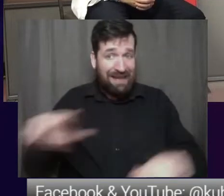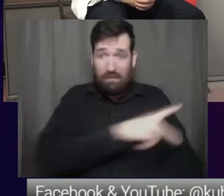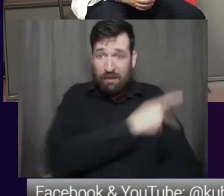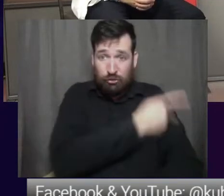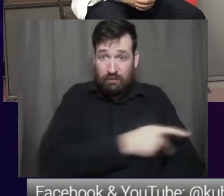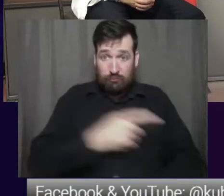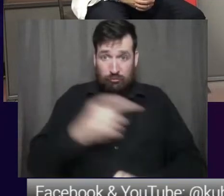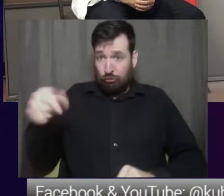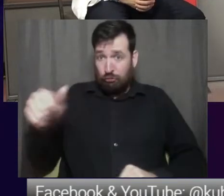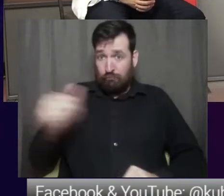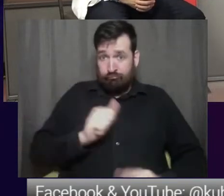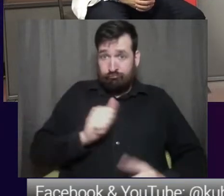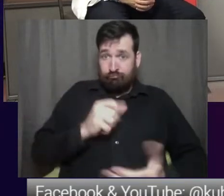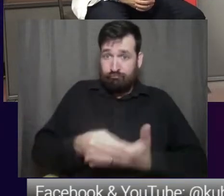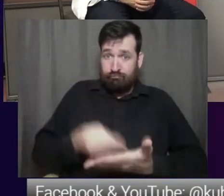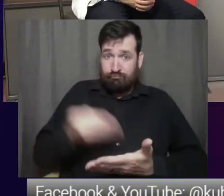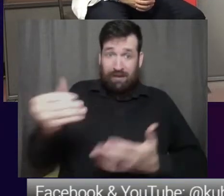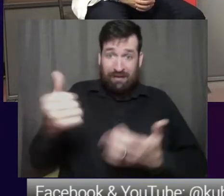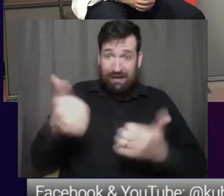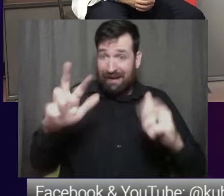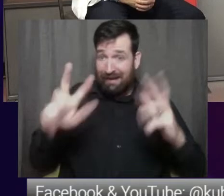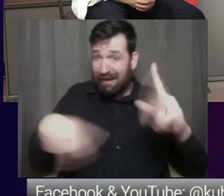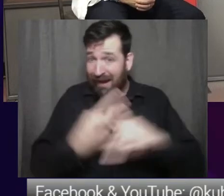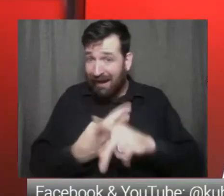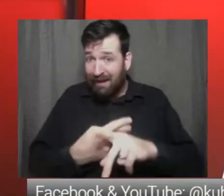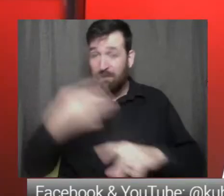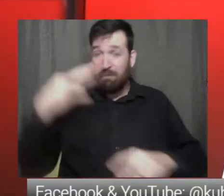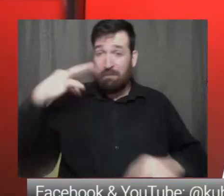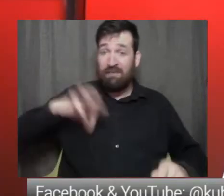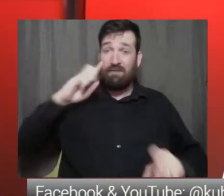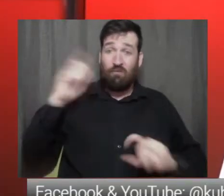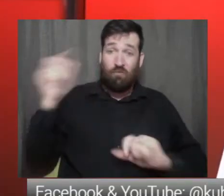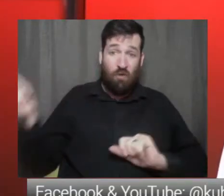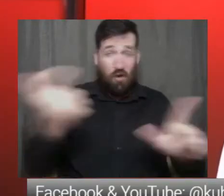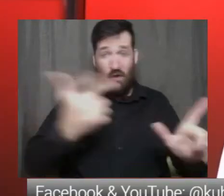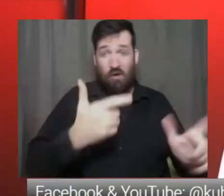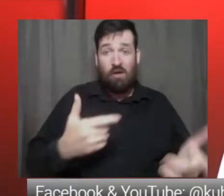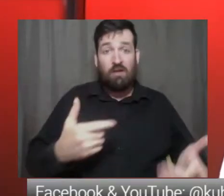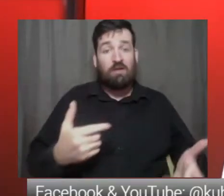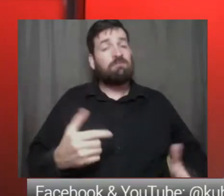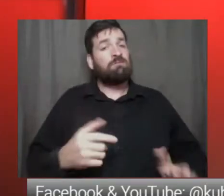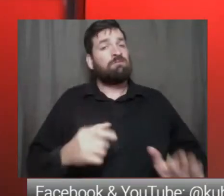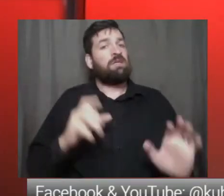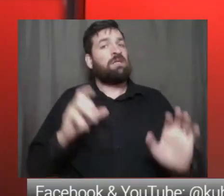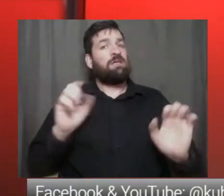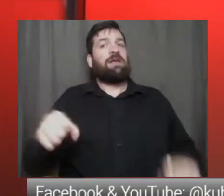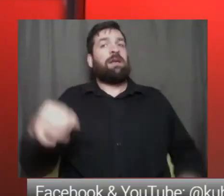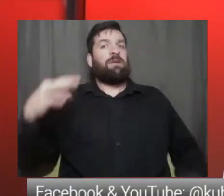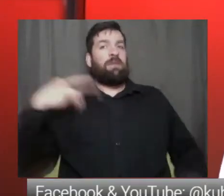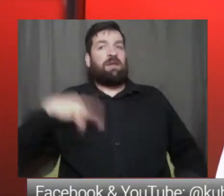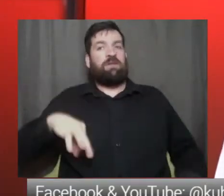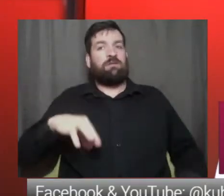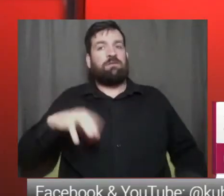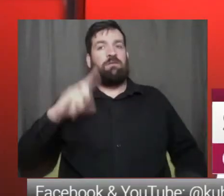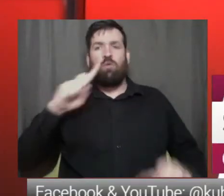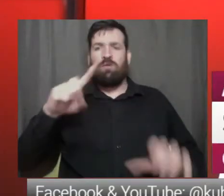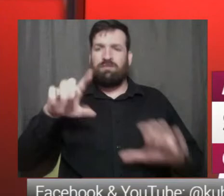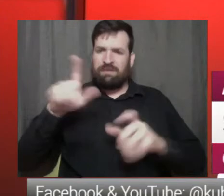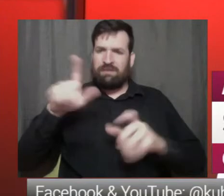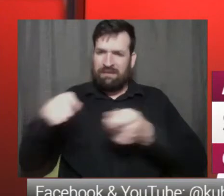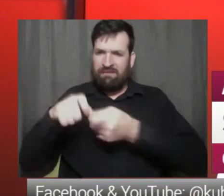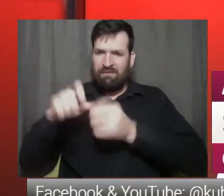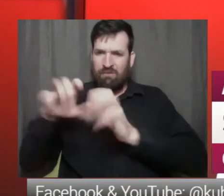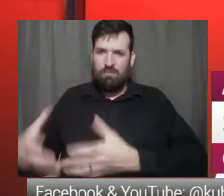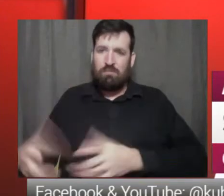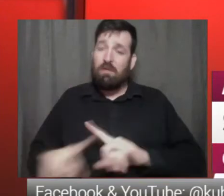one, any kind? I mean, is this beneficial for everyone to have? So it can definitely be beneficial for a subset of patients, but there are also